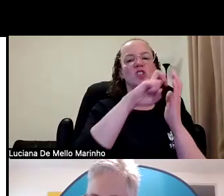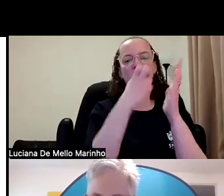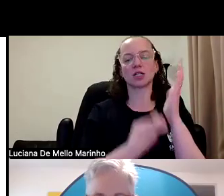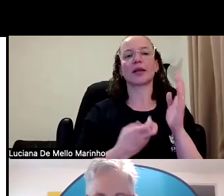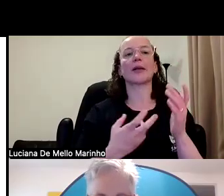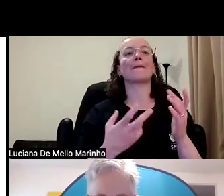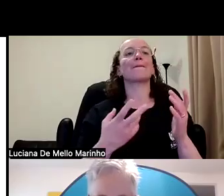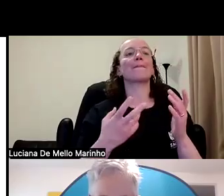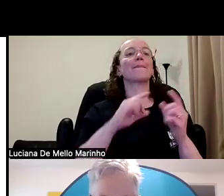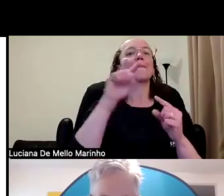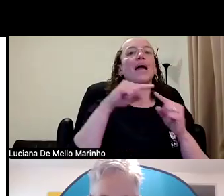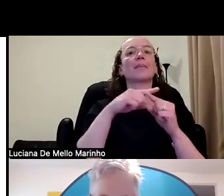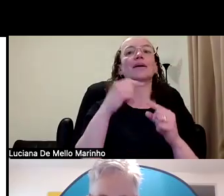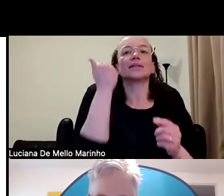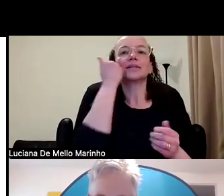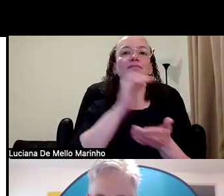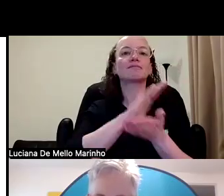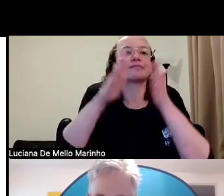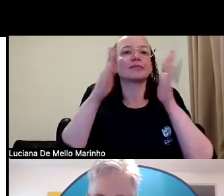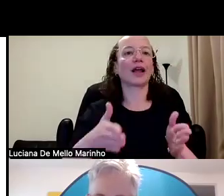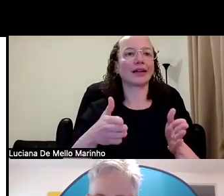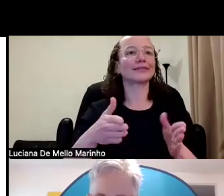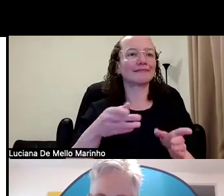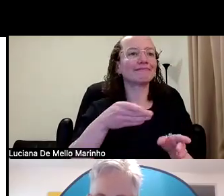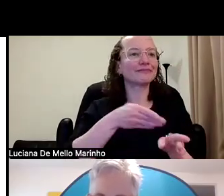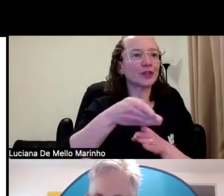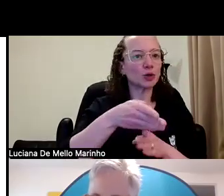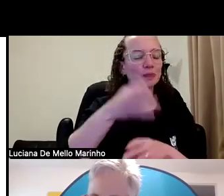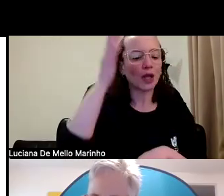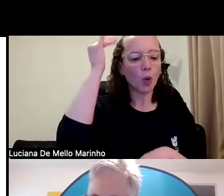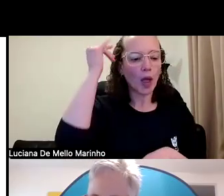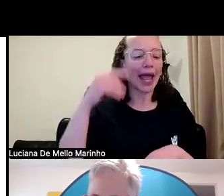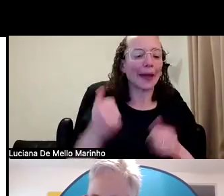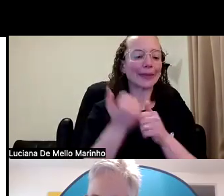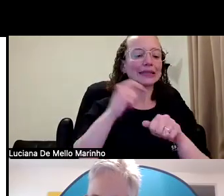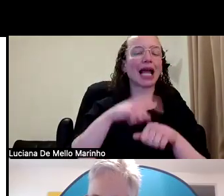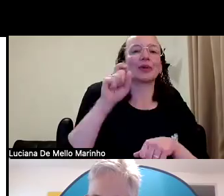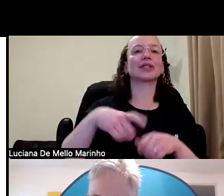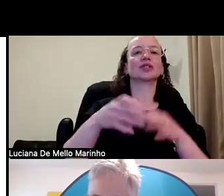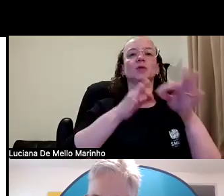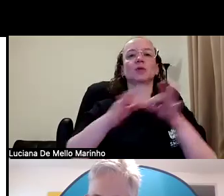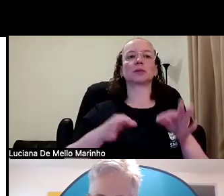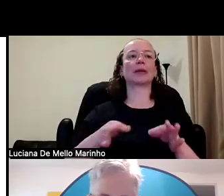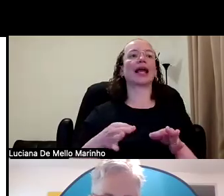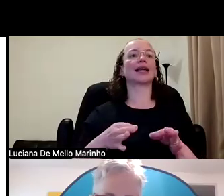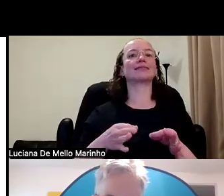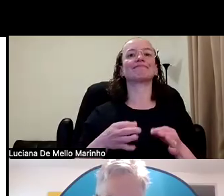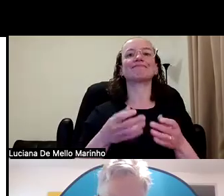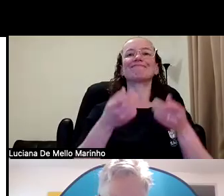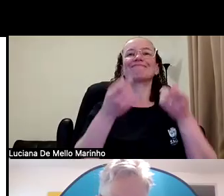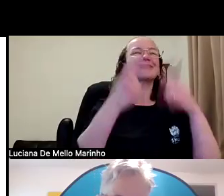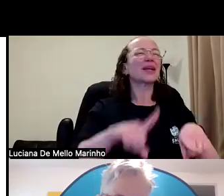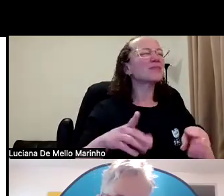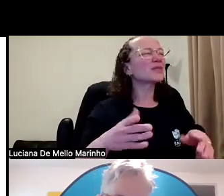This is now a little bit more in depth when we talk about periodontitis. So it's time that we